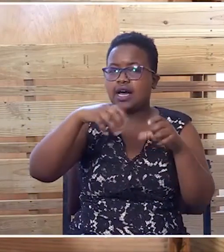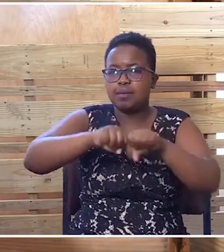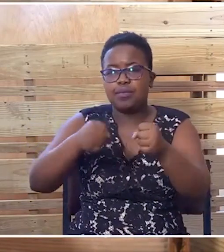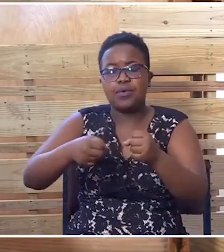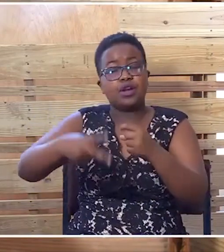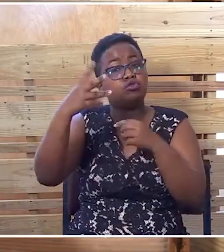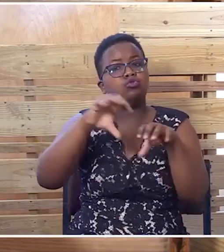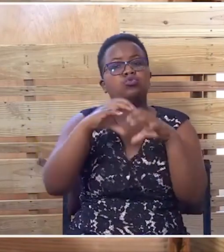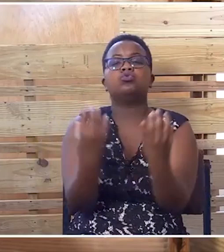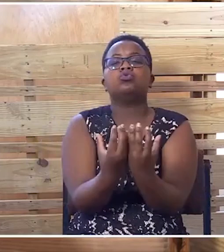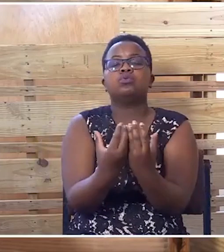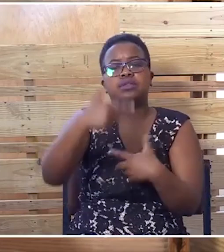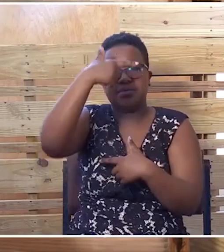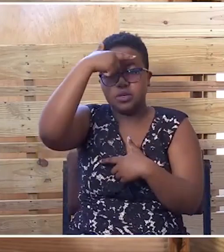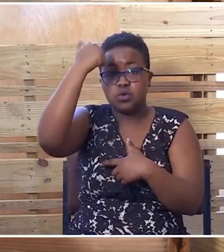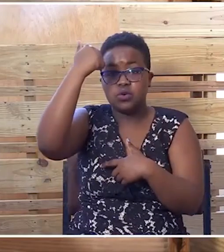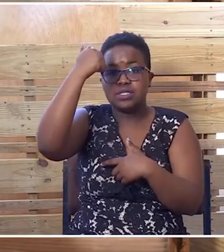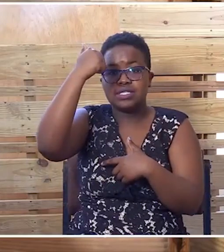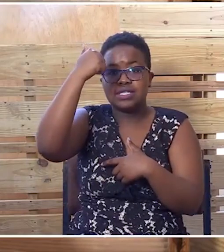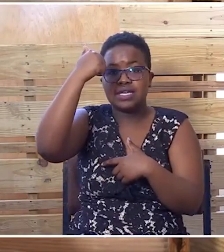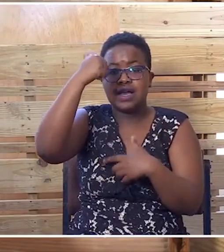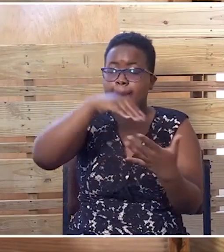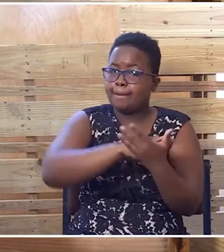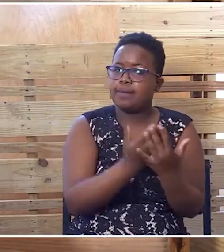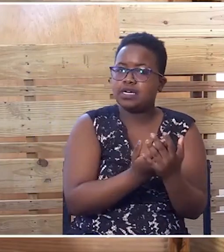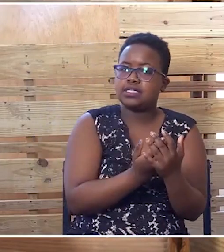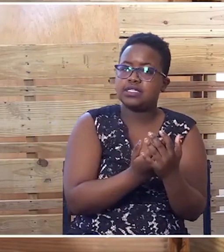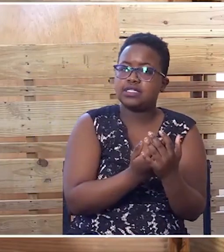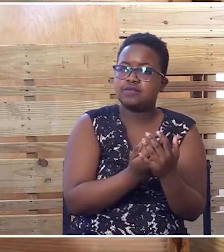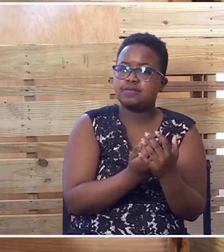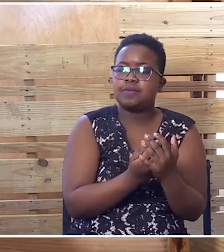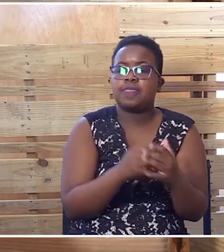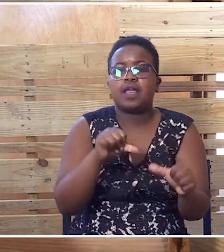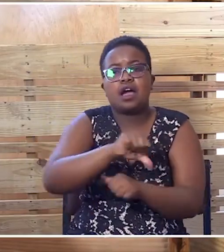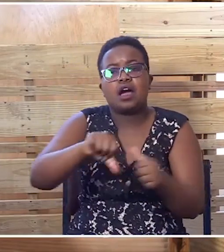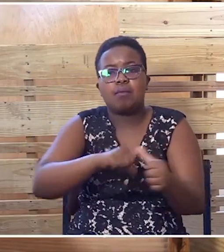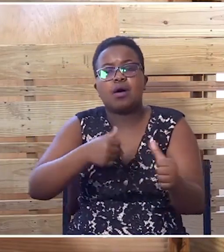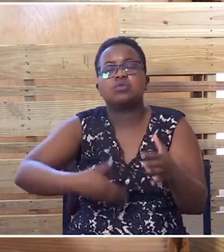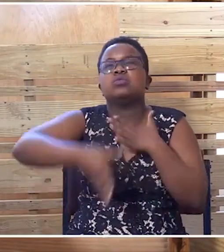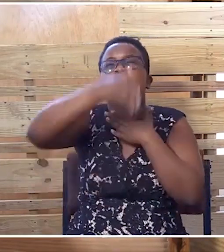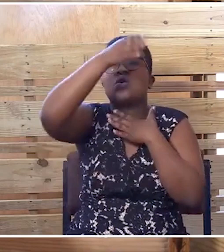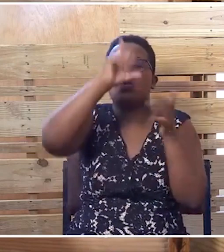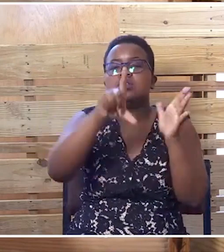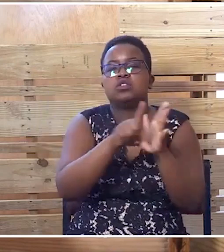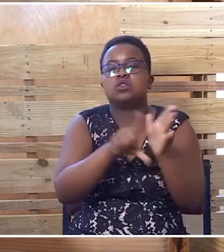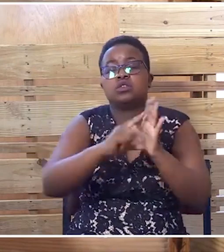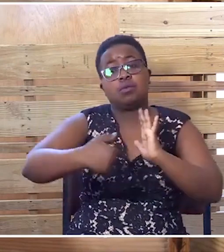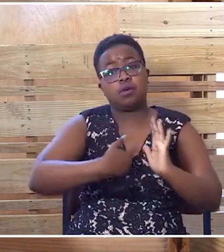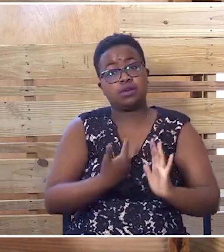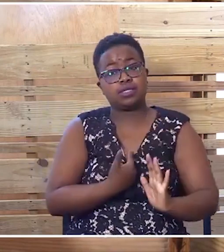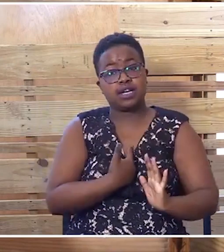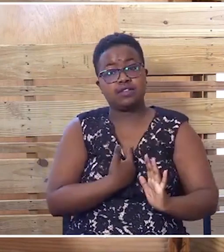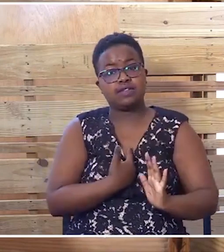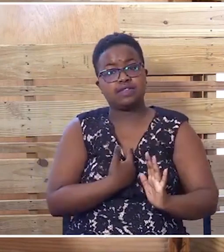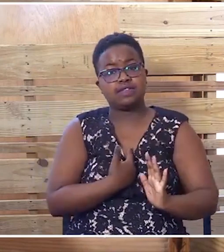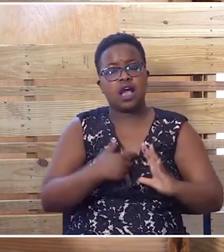groups, because part of it speaks about God's laws about himself,